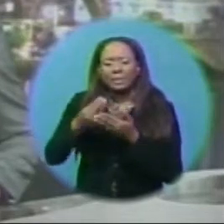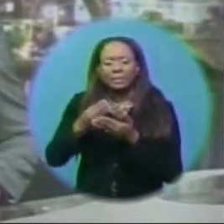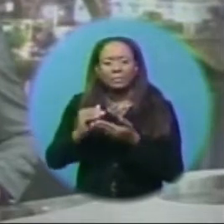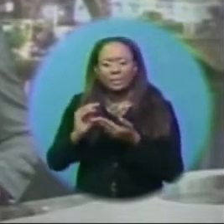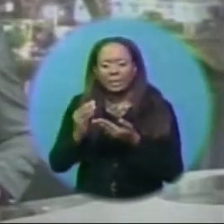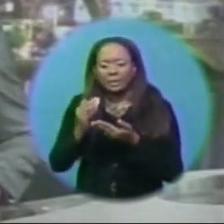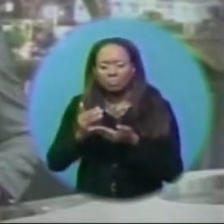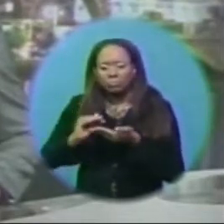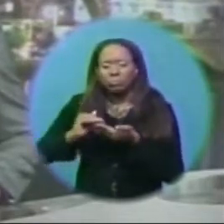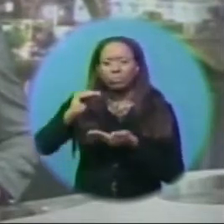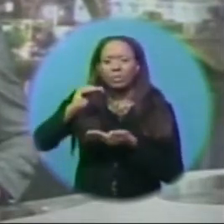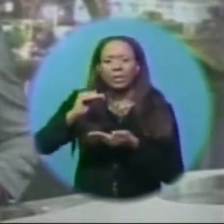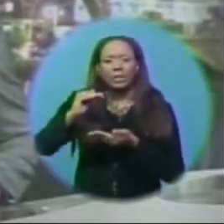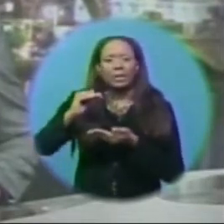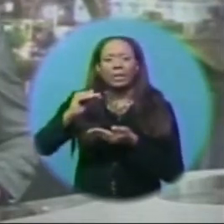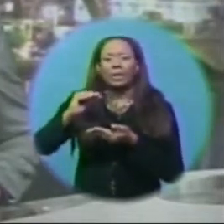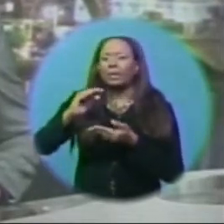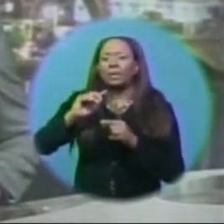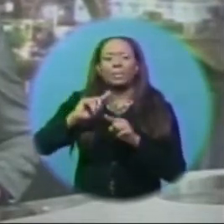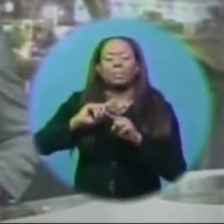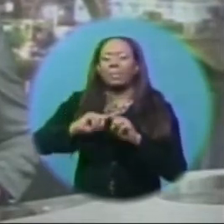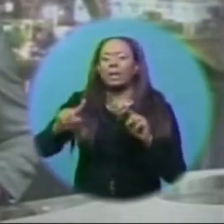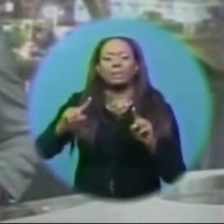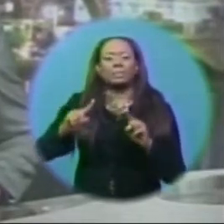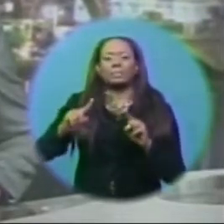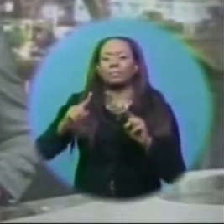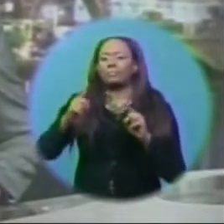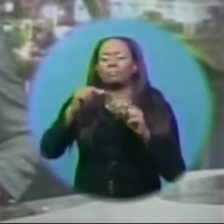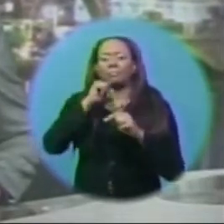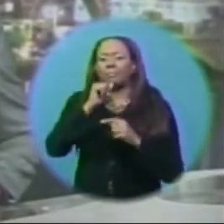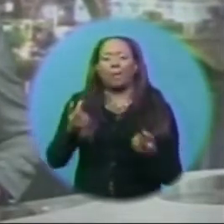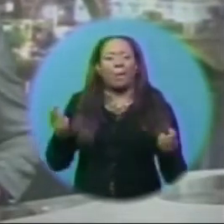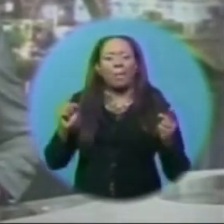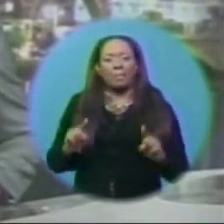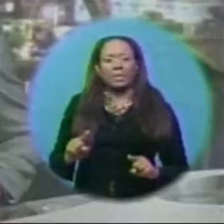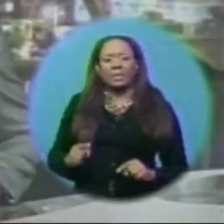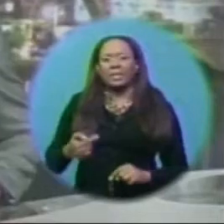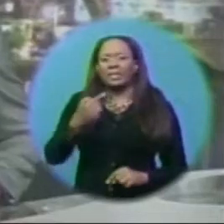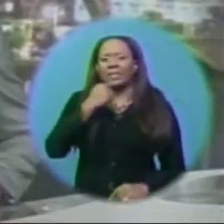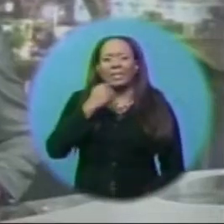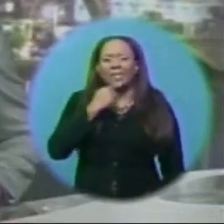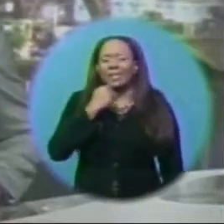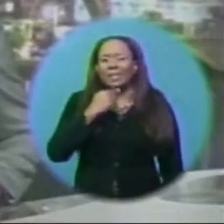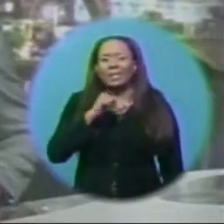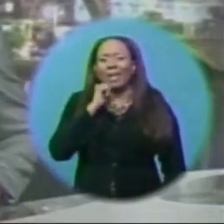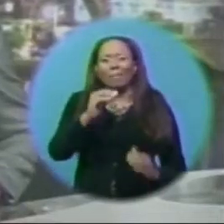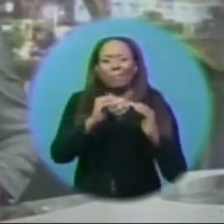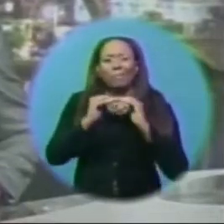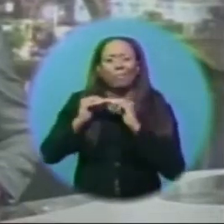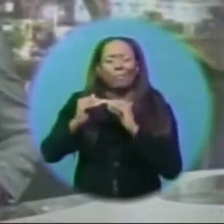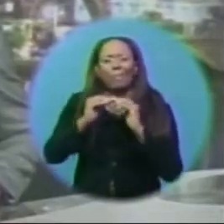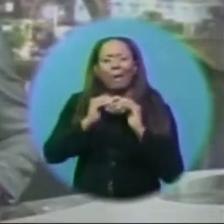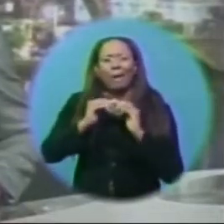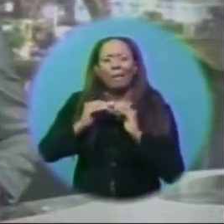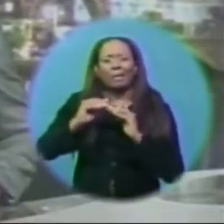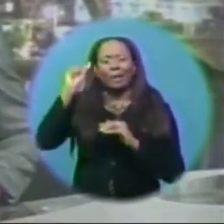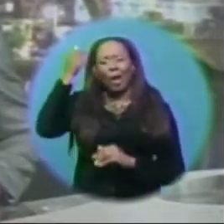for the intervention of Prime Minister Andrew Holness, says the offer was sluggish, stubborn, and unreasonable. In a text message to